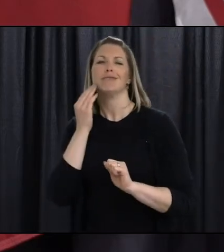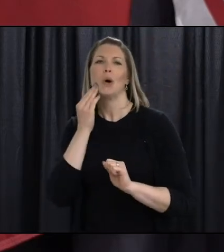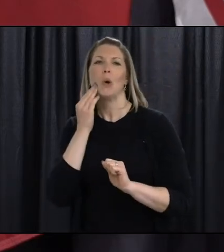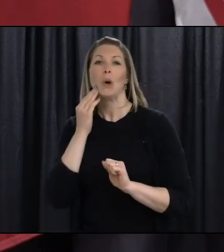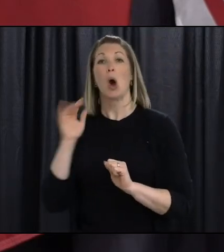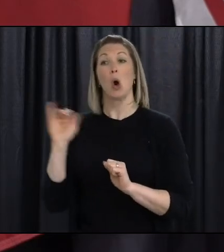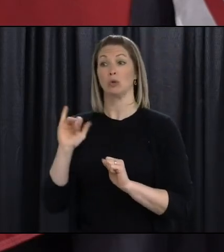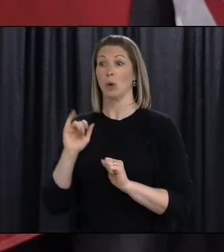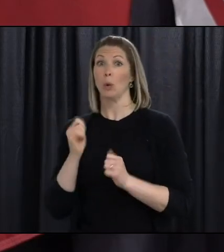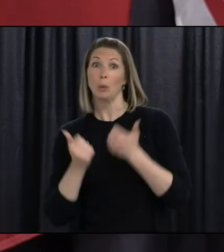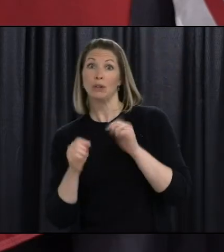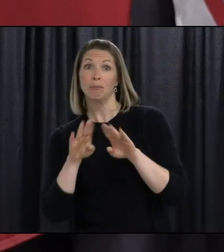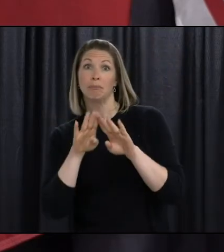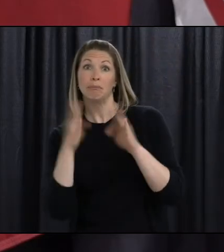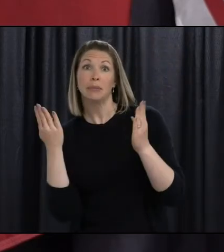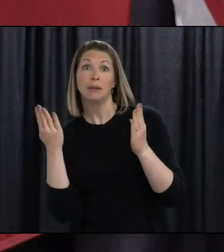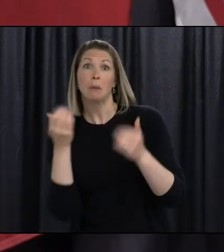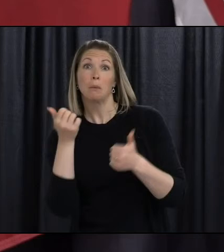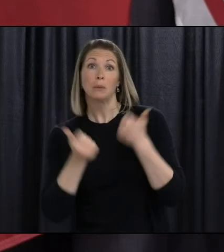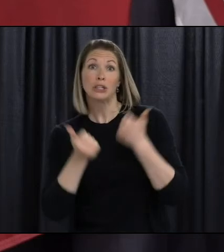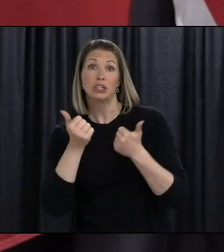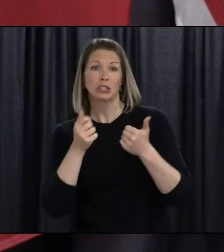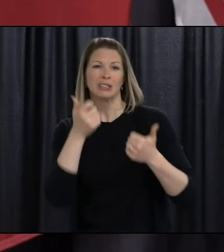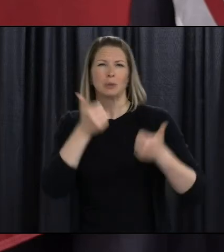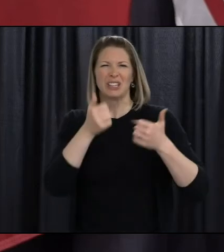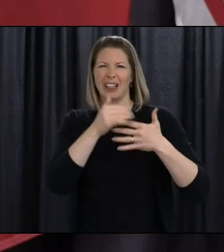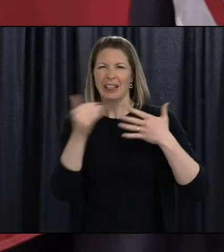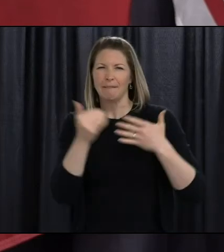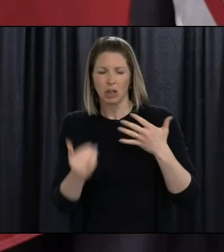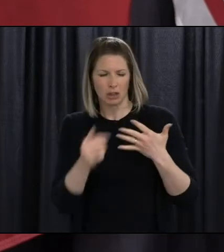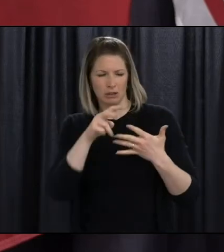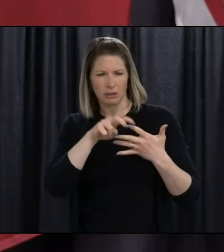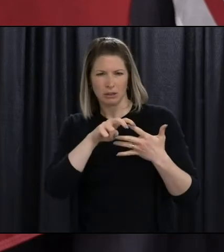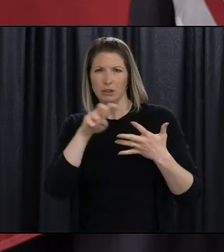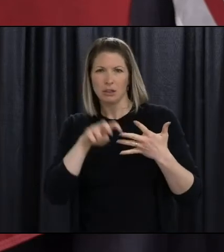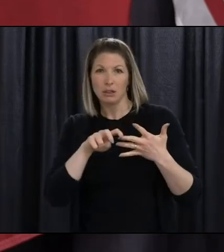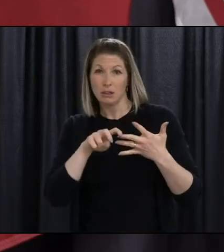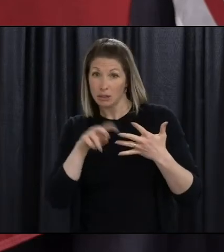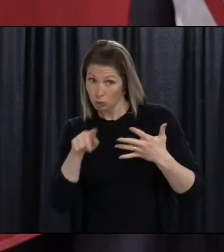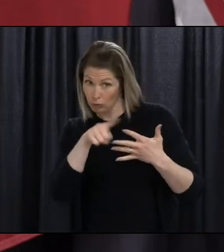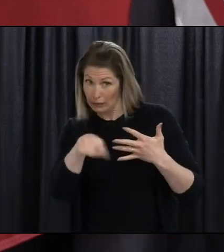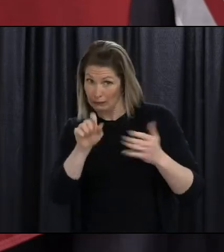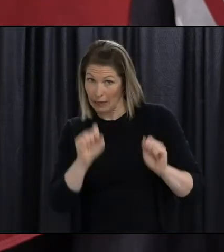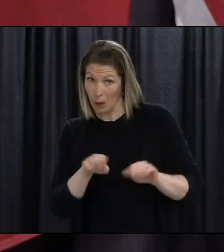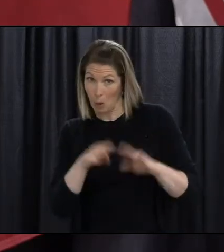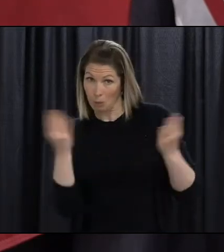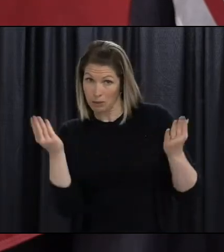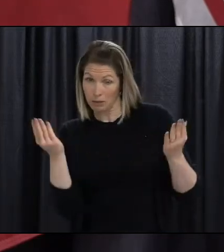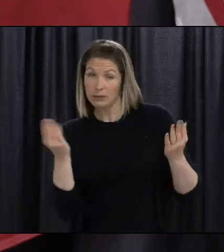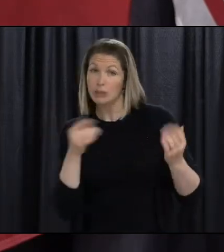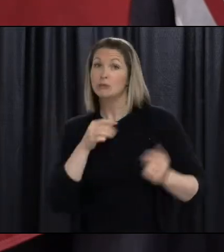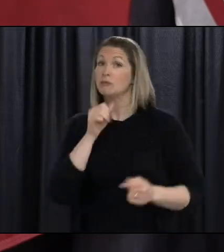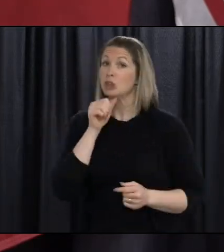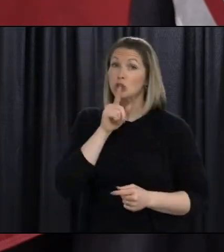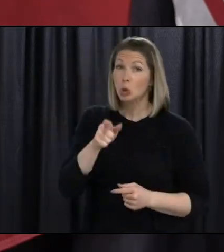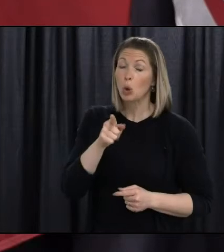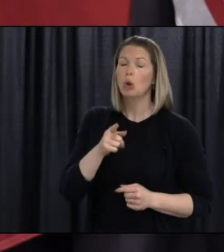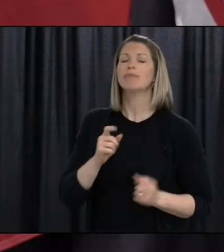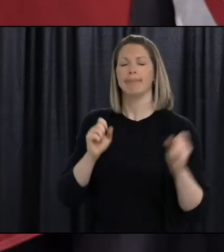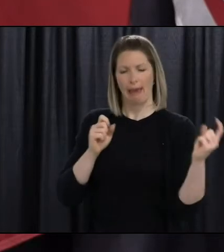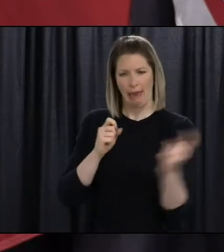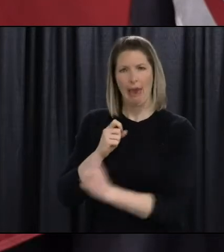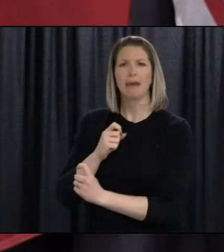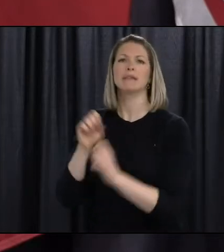as we move from alert level 4 to alert level 3, where your business would fit into those